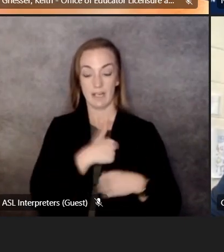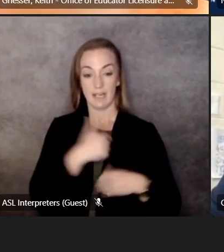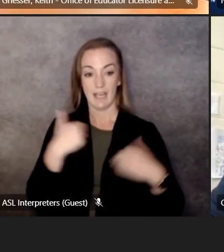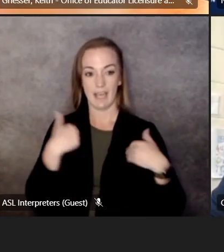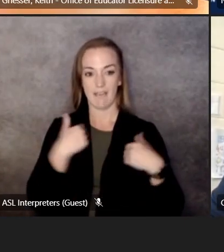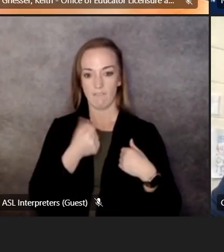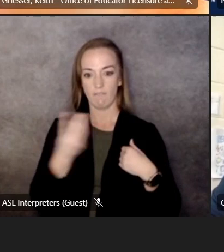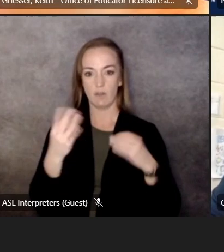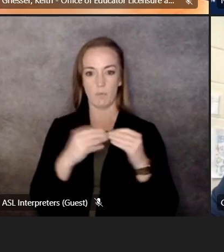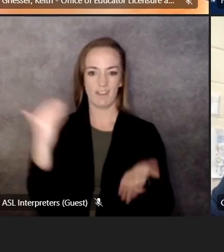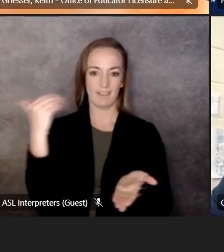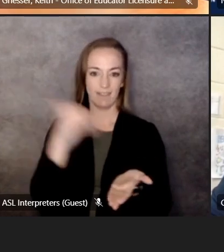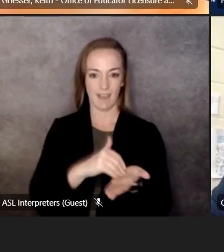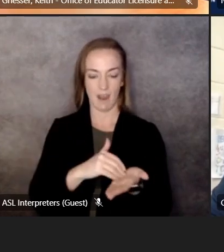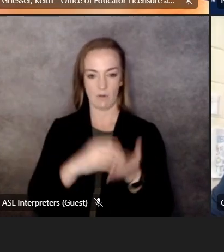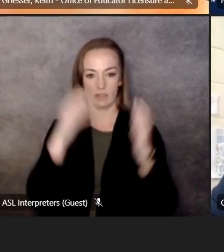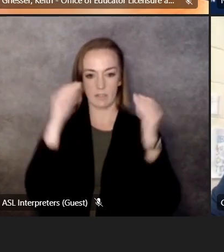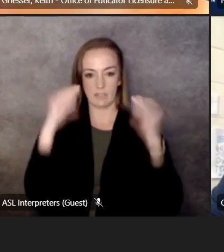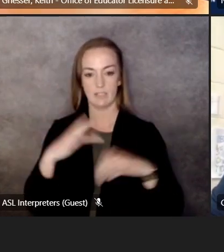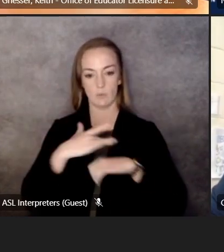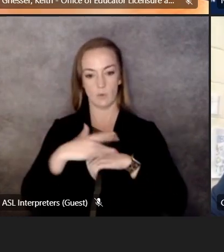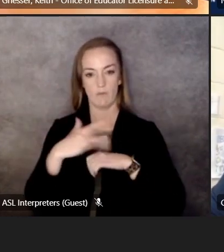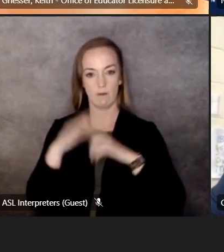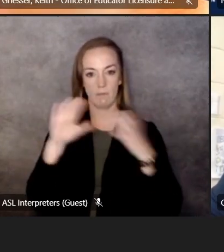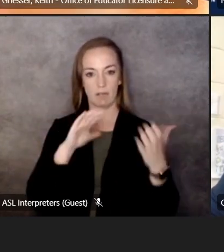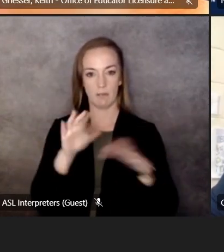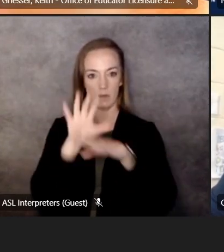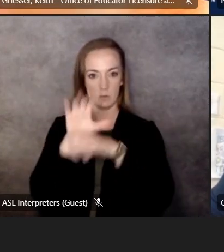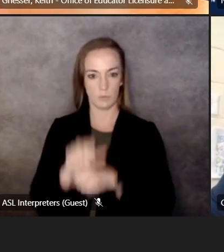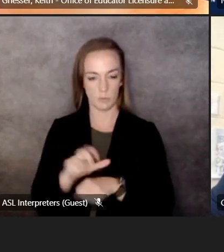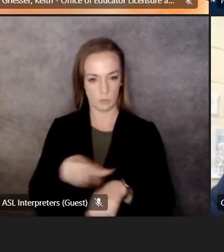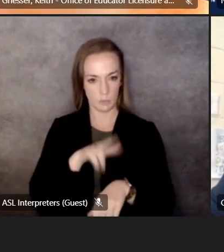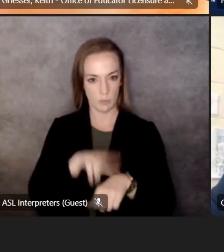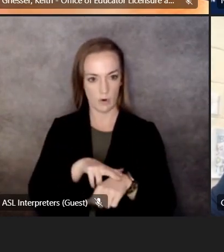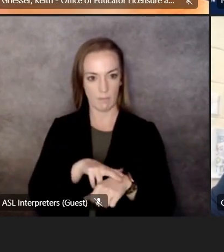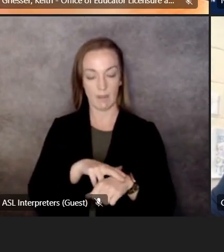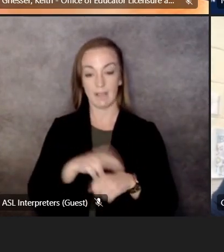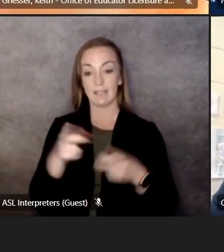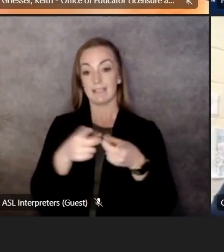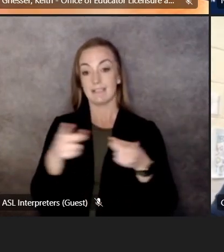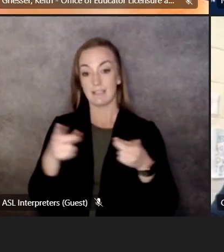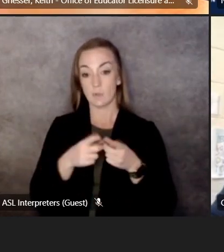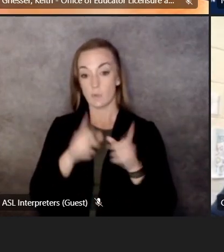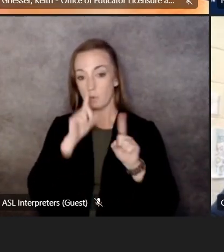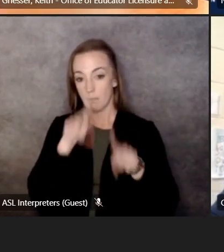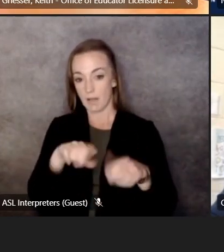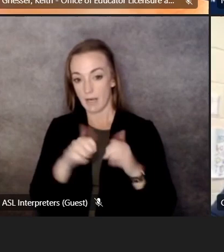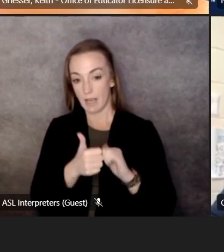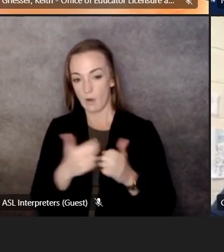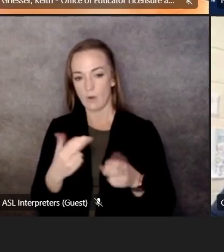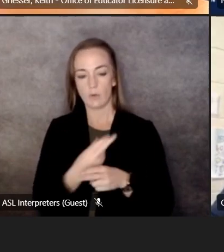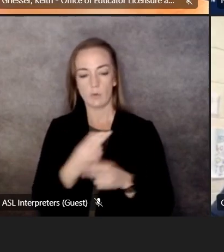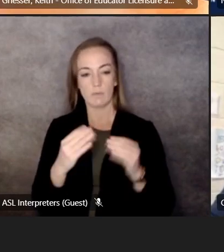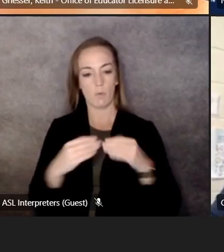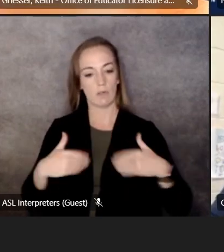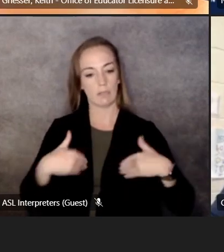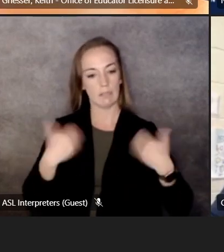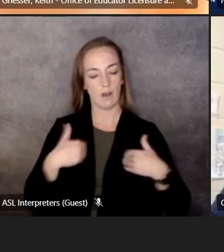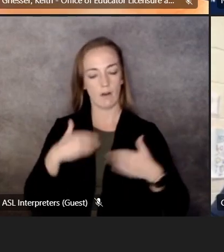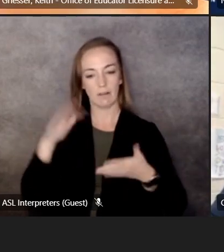used to seeing. We know that districts are responding to that by using younger teachers, less experienced teachers, and relying